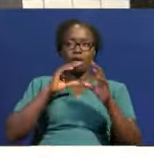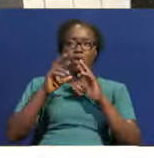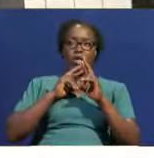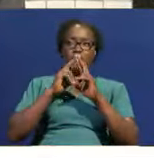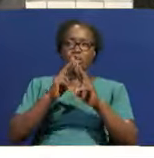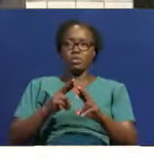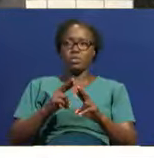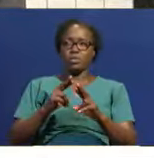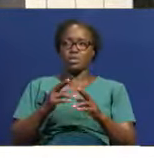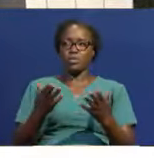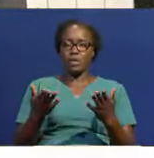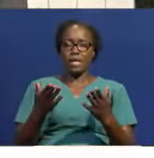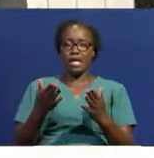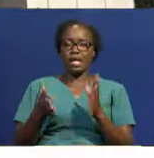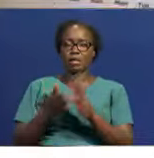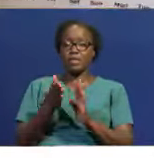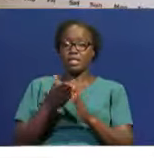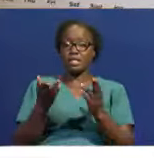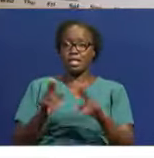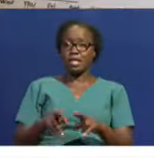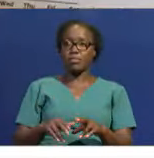in cases of emergency.